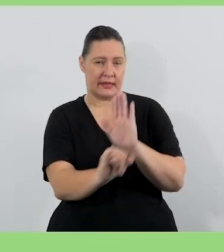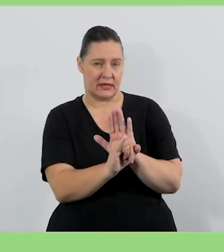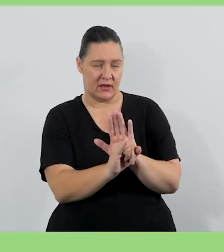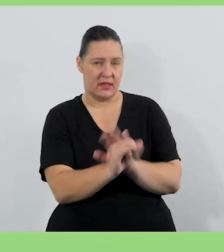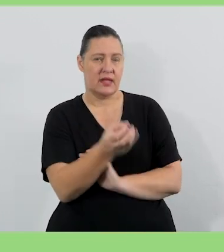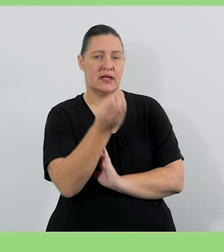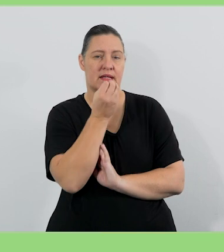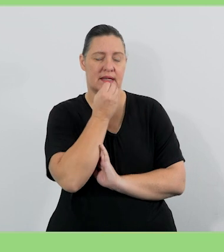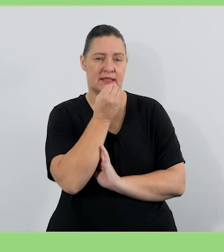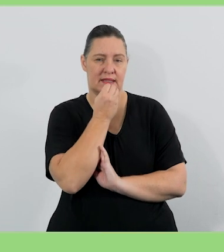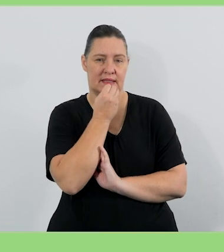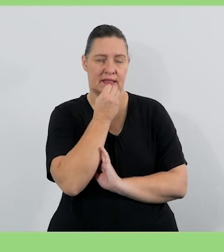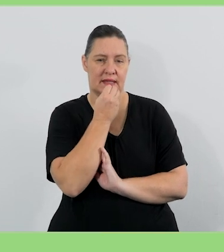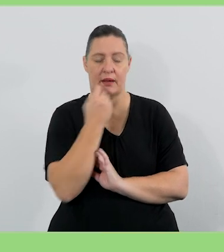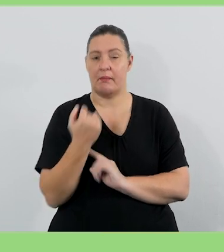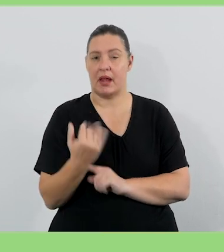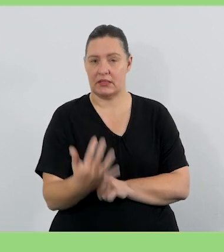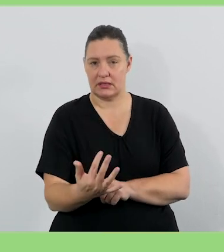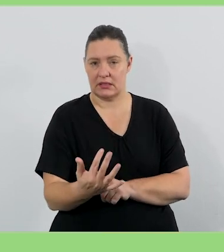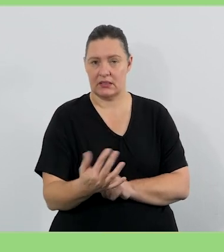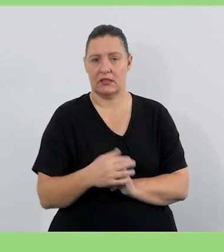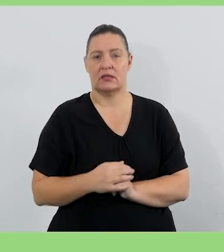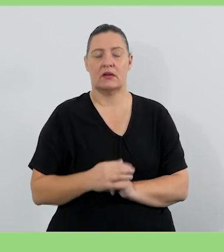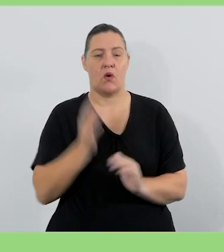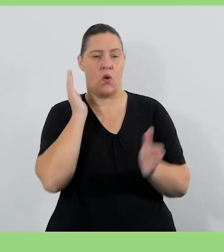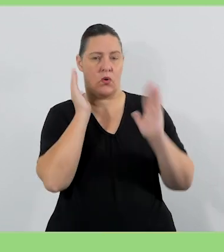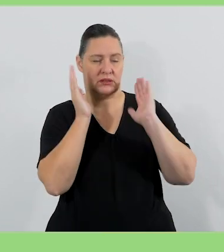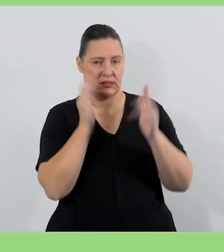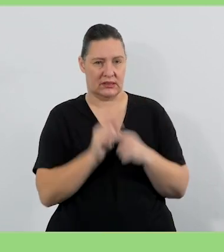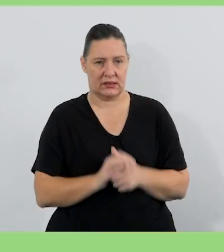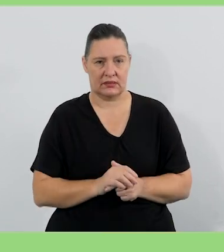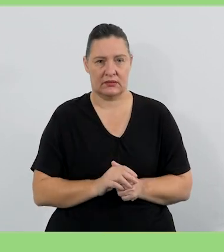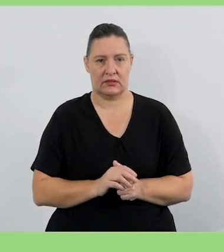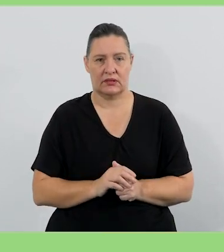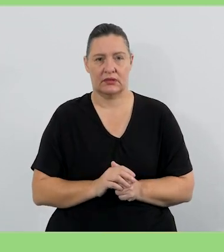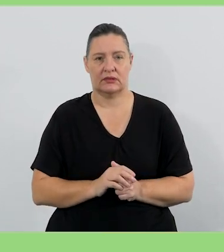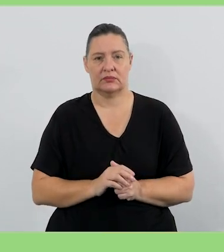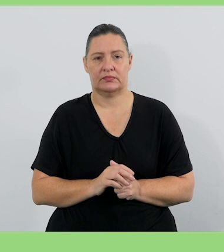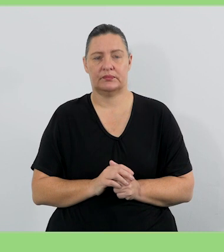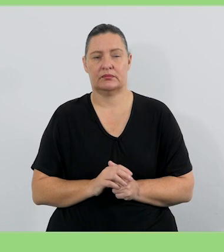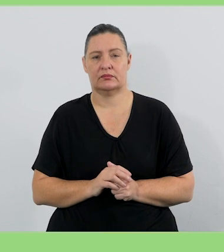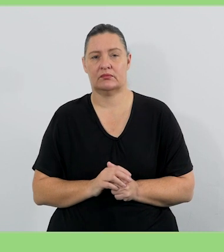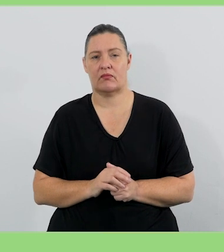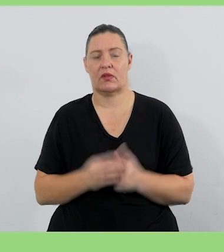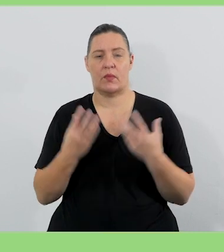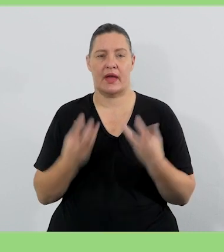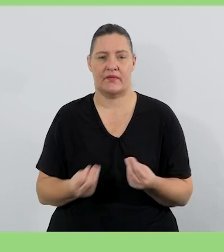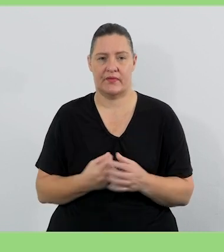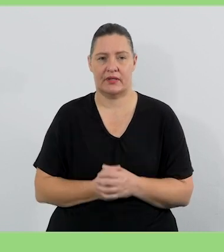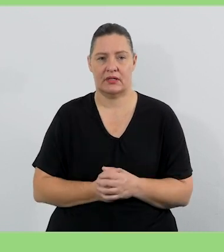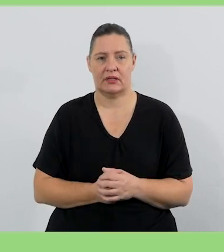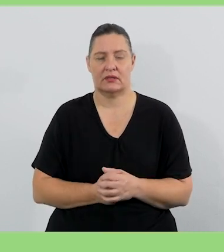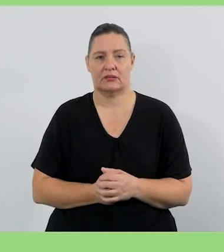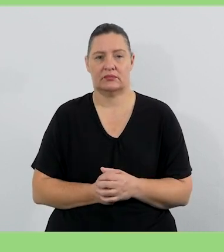can identify that eats a plant is the horse from the first row. And then we